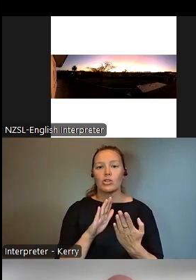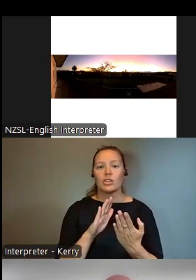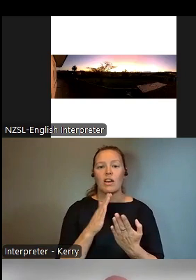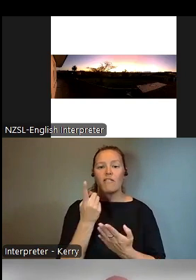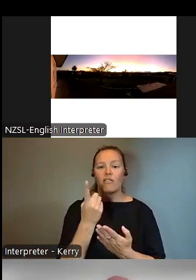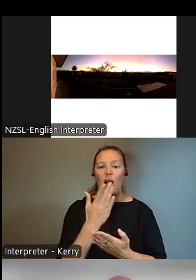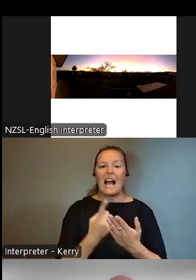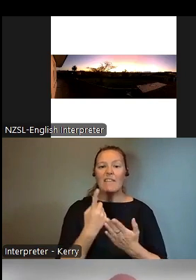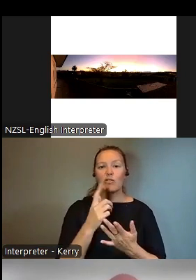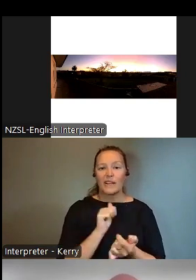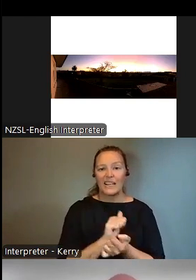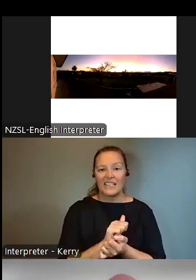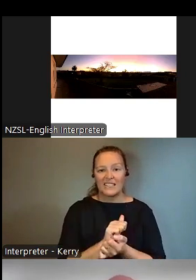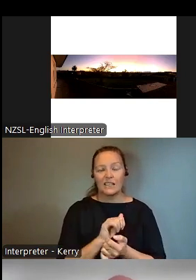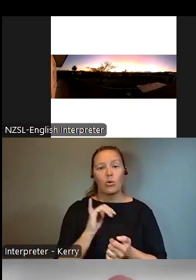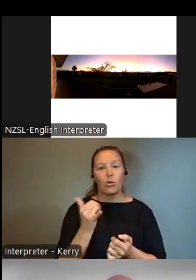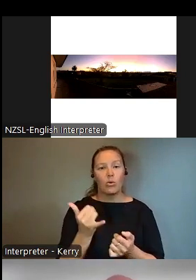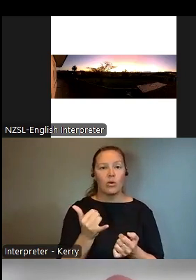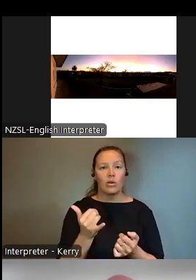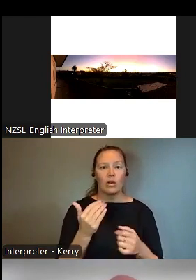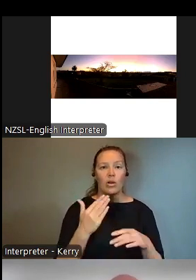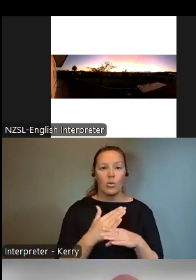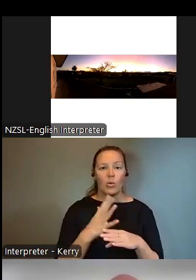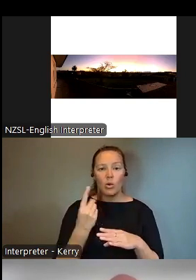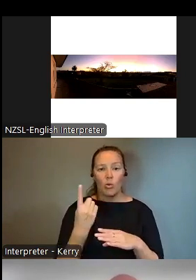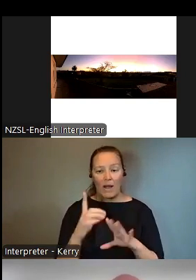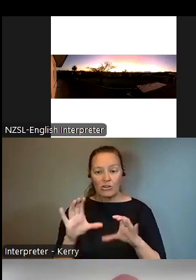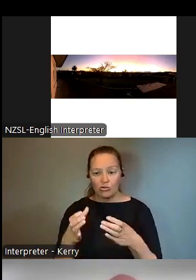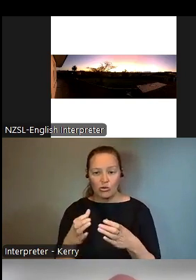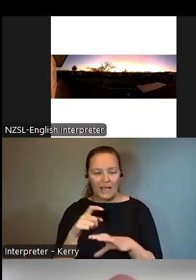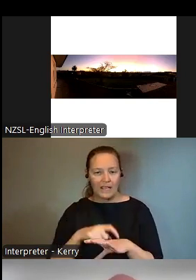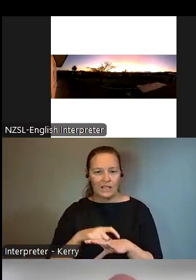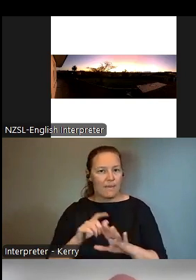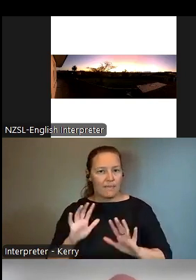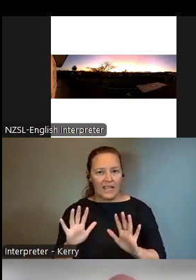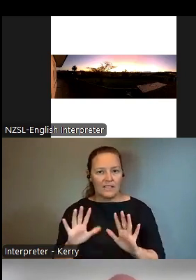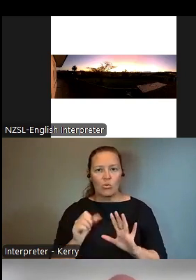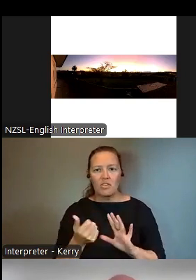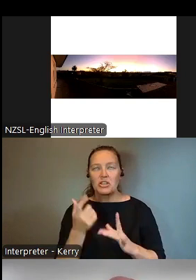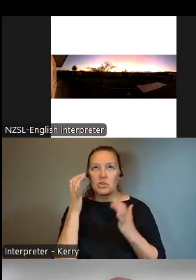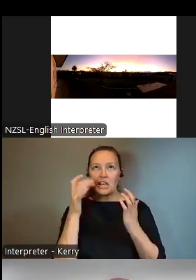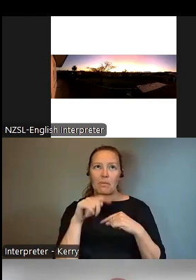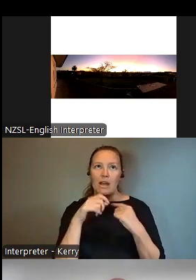lesson or to work with one group at a time and then to reflect